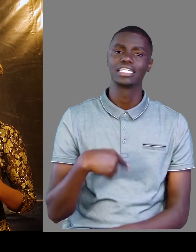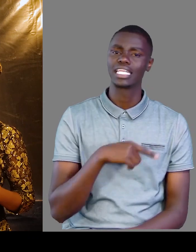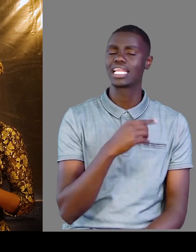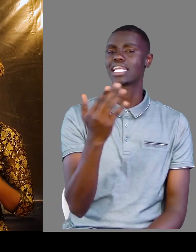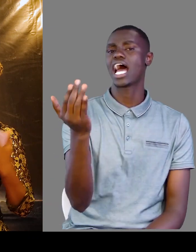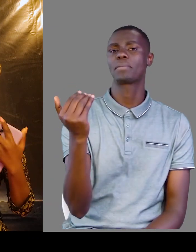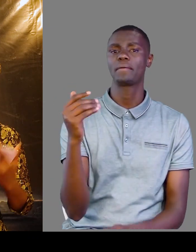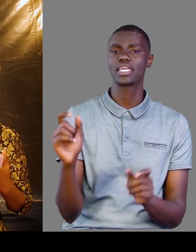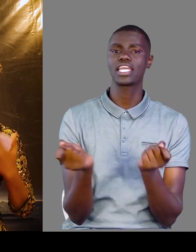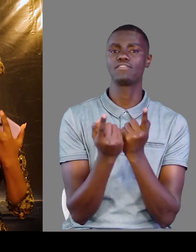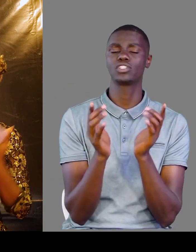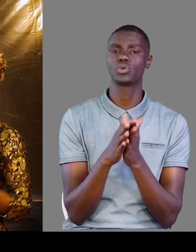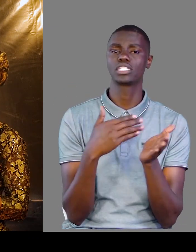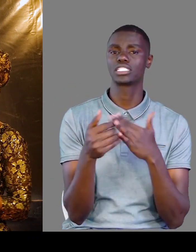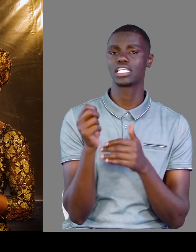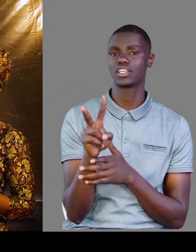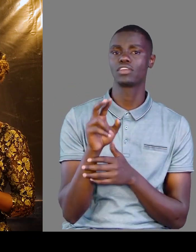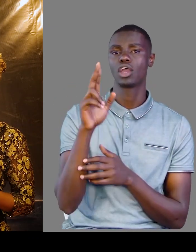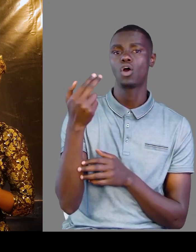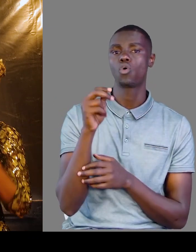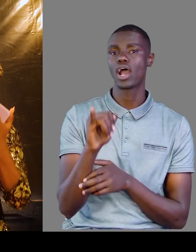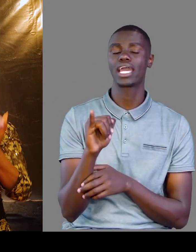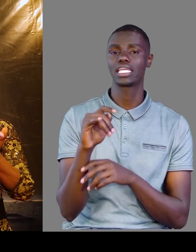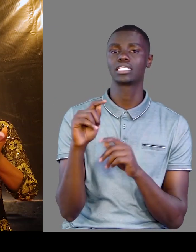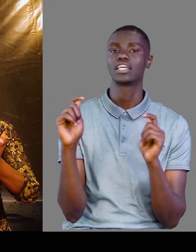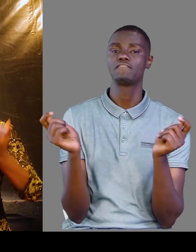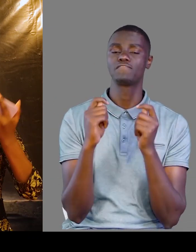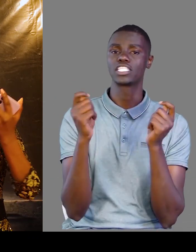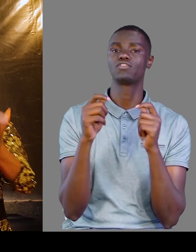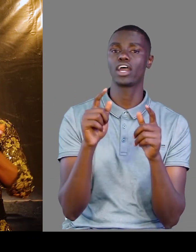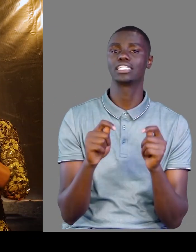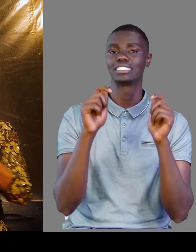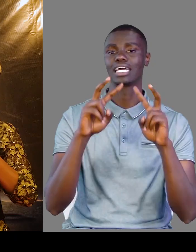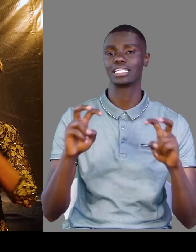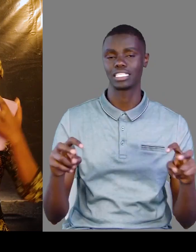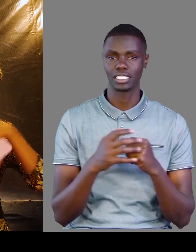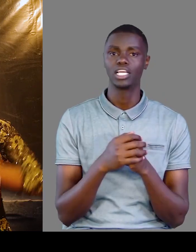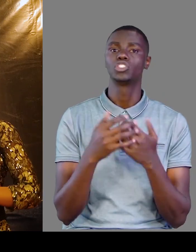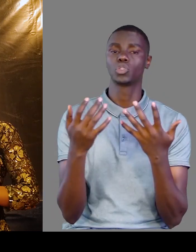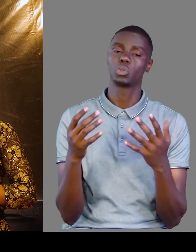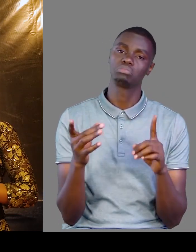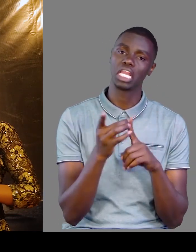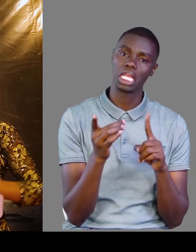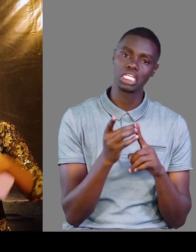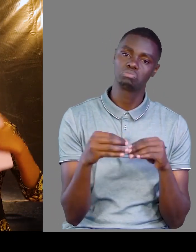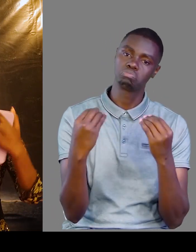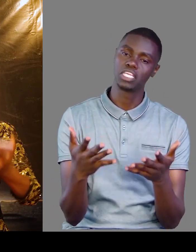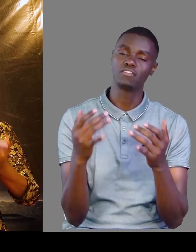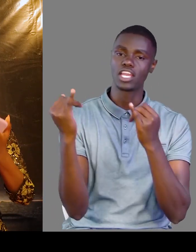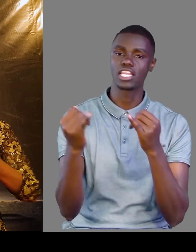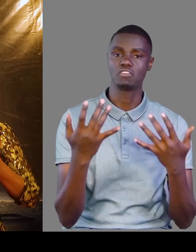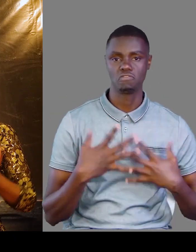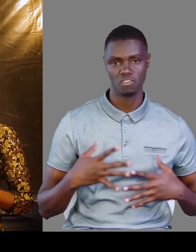with Science TV as Ohio First and the Talent Search just coming soon. Give them the date and invite each and every person who might be watching this podcast and they